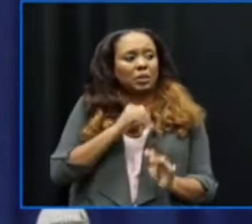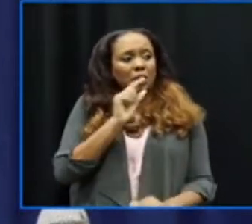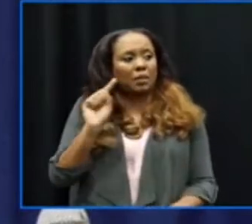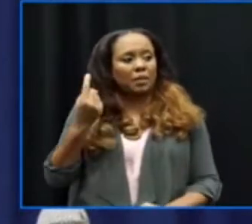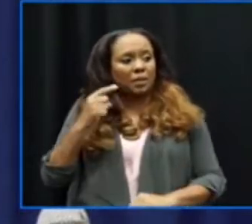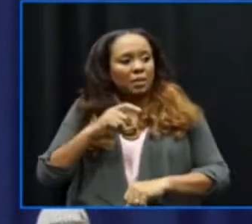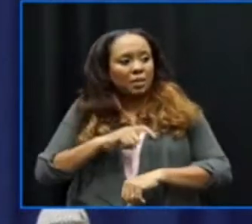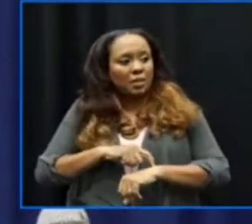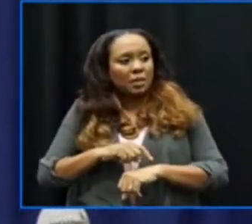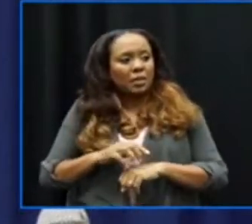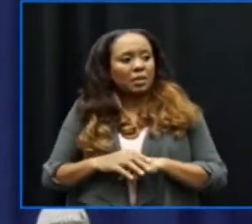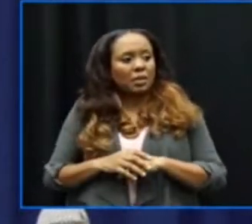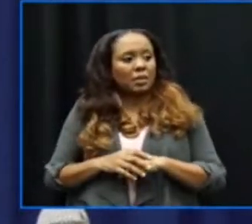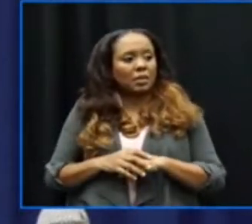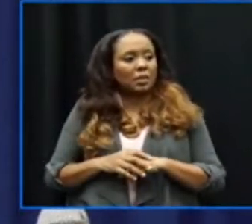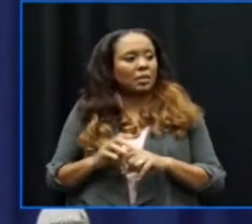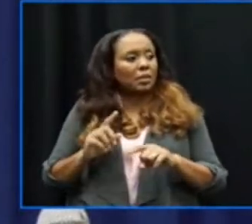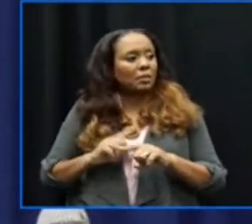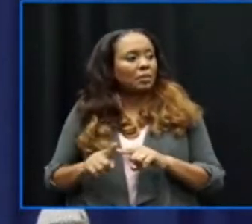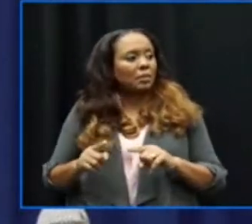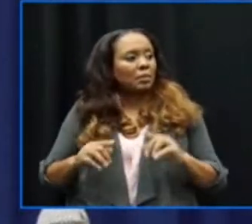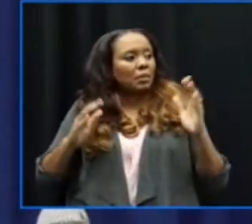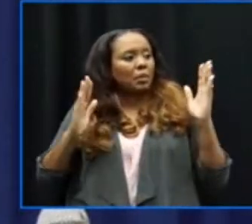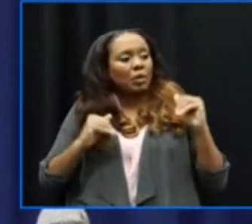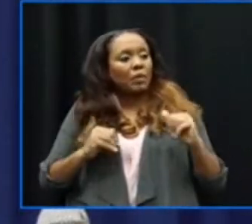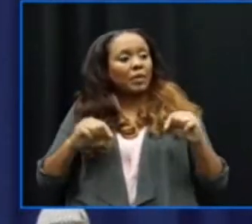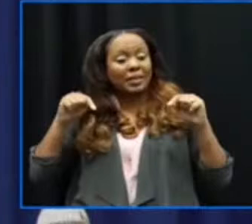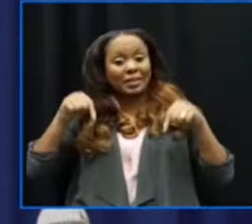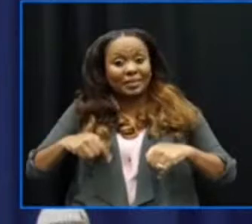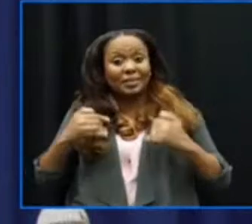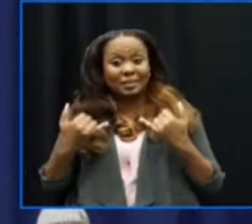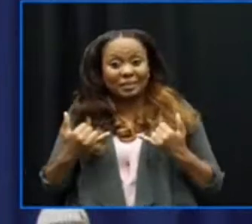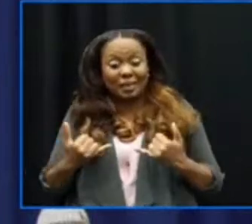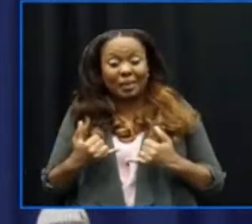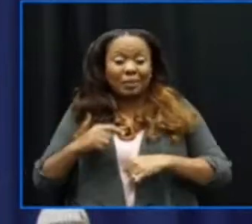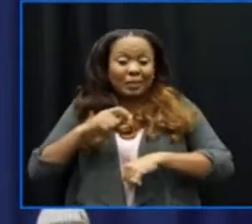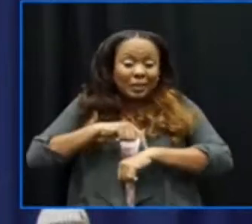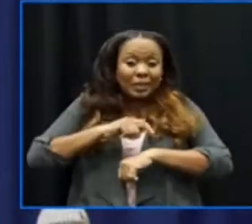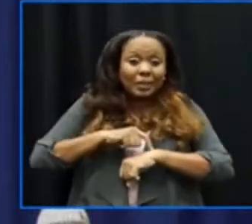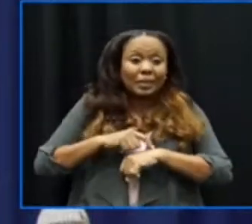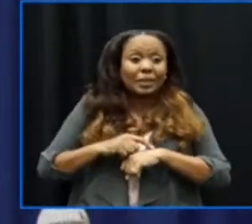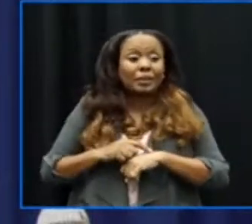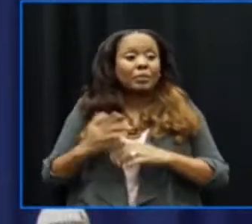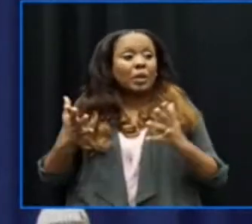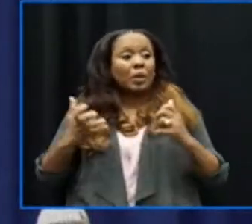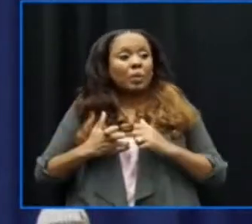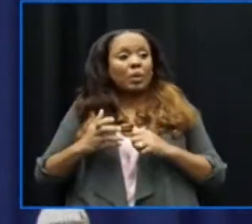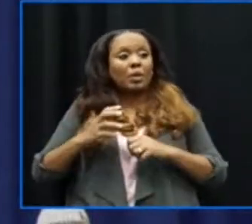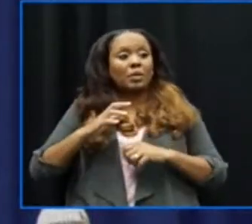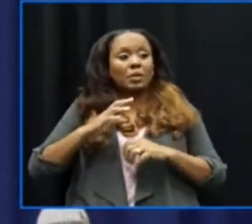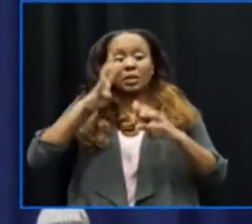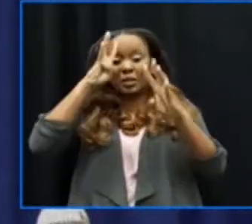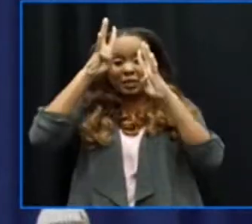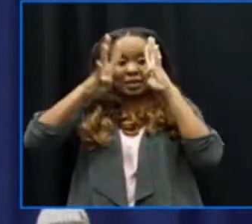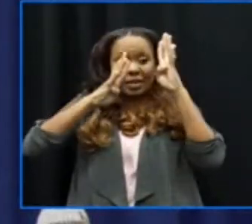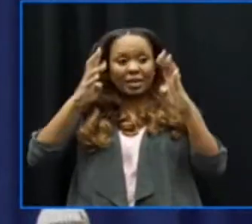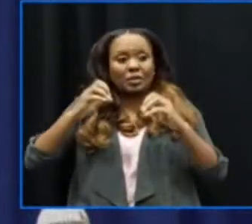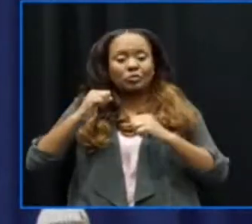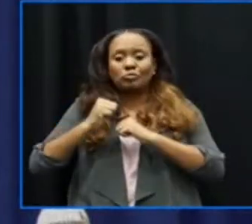but hopefully we can do it right the second time, or this time, and create a structure,